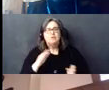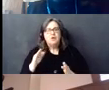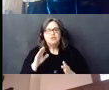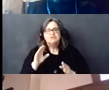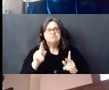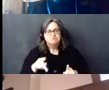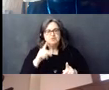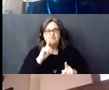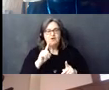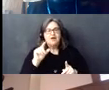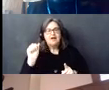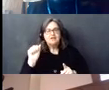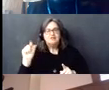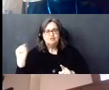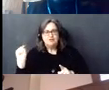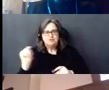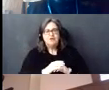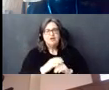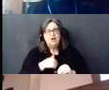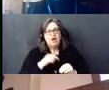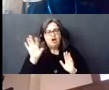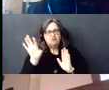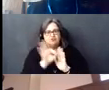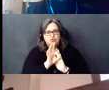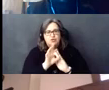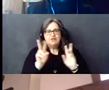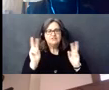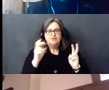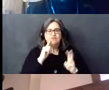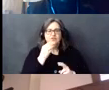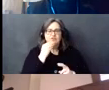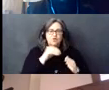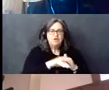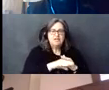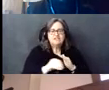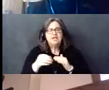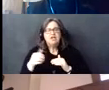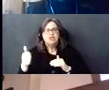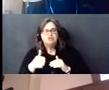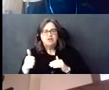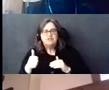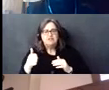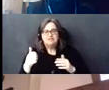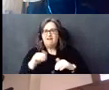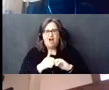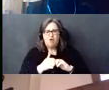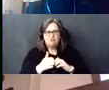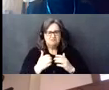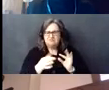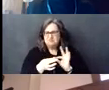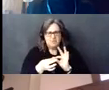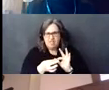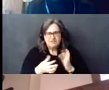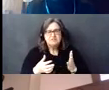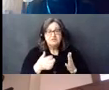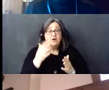since the beginning of this year. I chose the topic of food access and transit intersectionality because food is one of our basic hierarchy